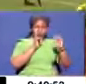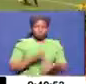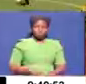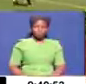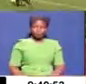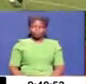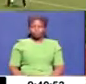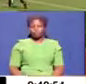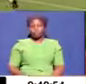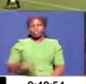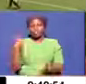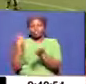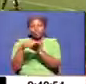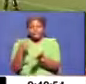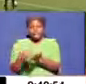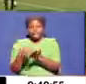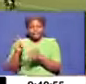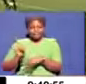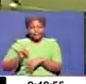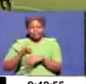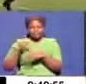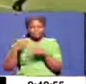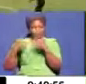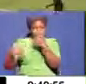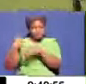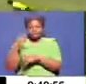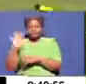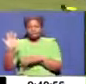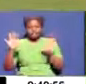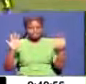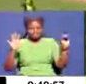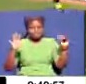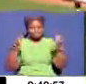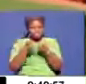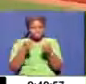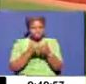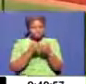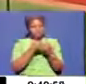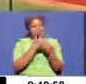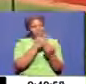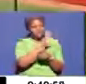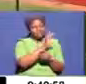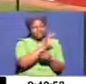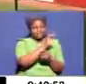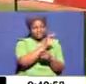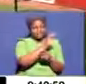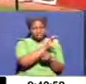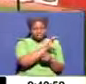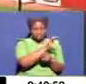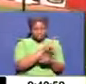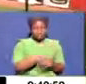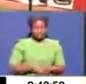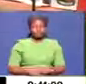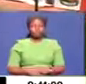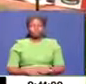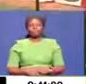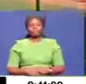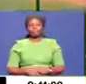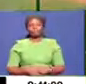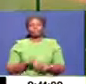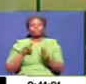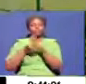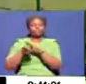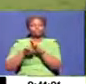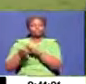Uganda's Lady Doves registered an emphatic 5-0 win against FAD FC with goals from Ritisha Nabosa, Fazila Ikwaput, Alu Ponora, and a